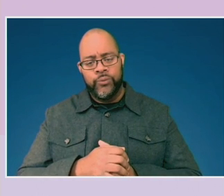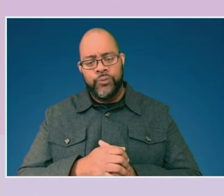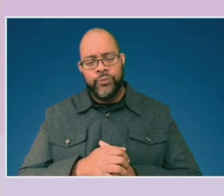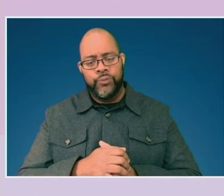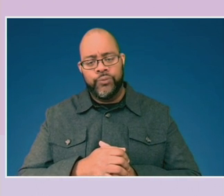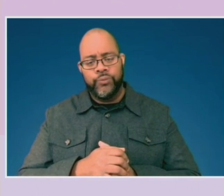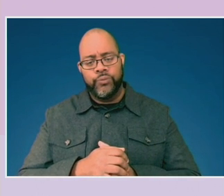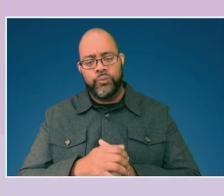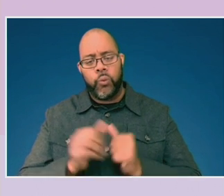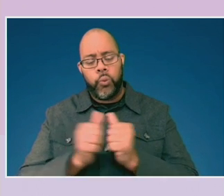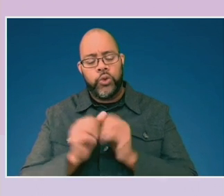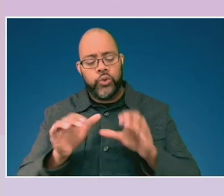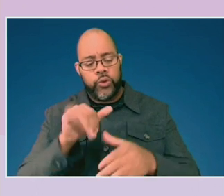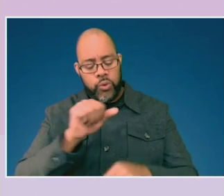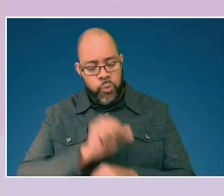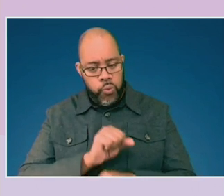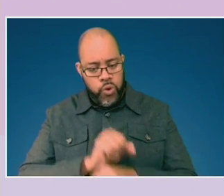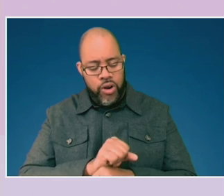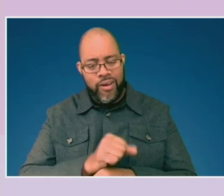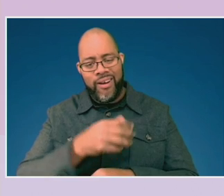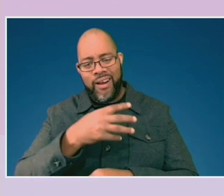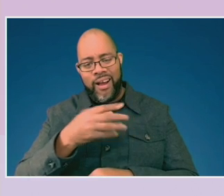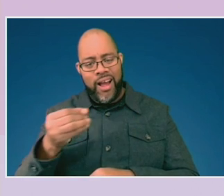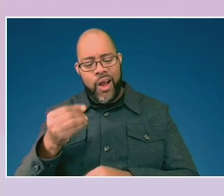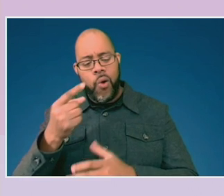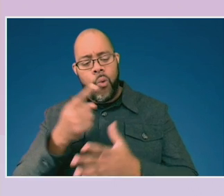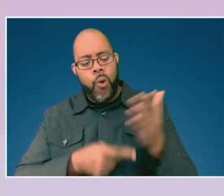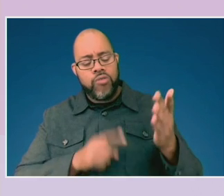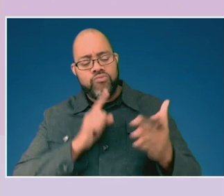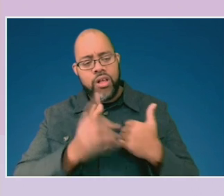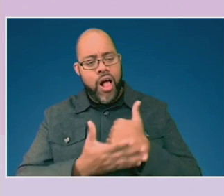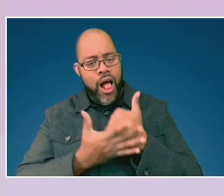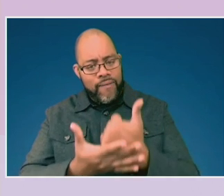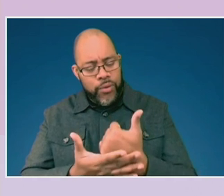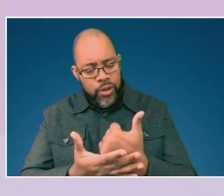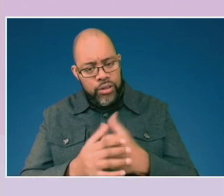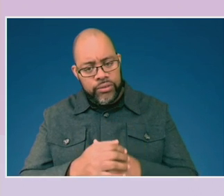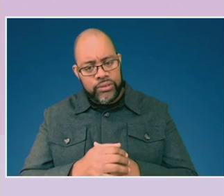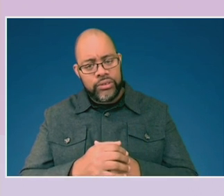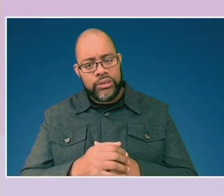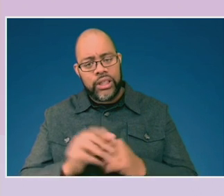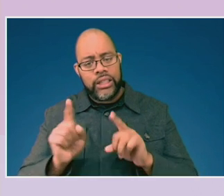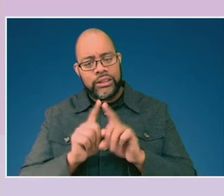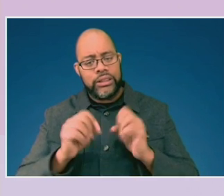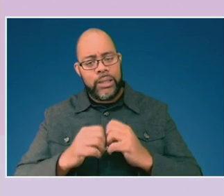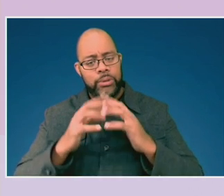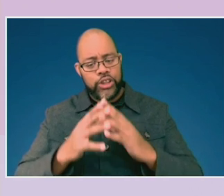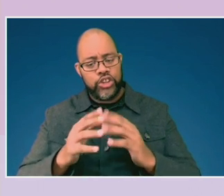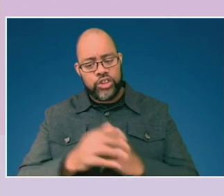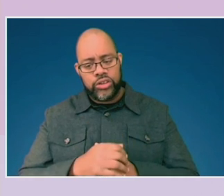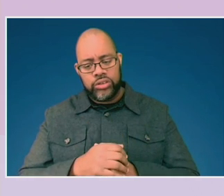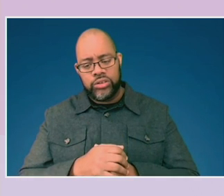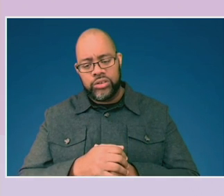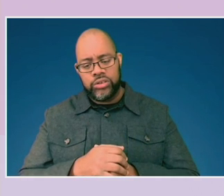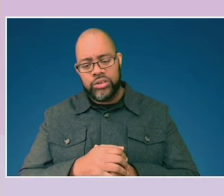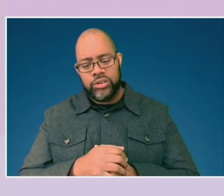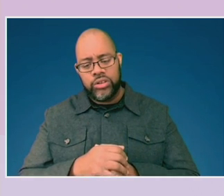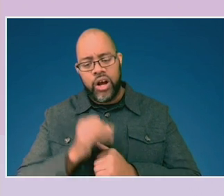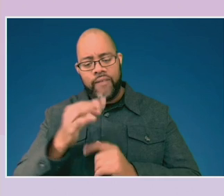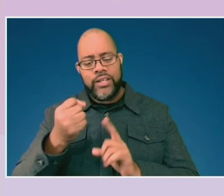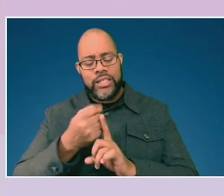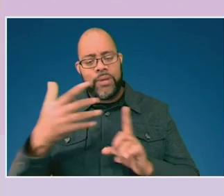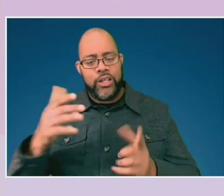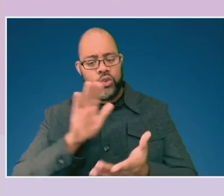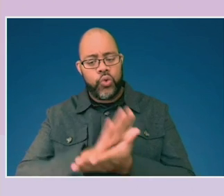in doing this work, and what has been helpful as through the implementation of the expanded